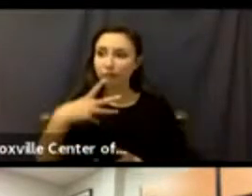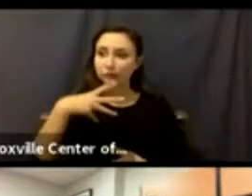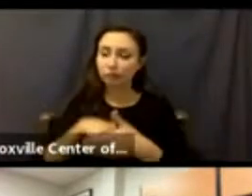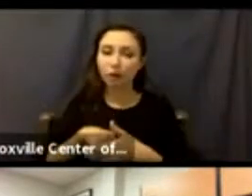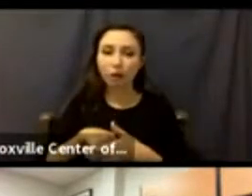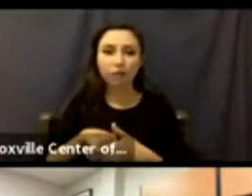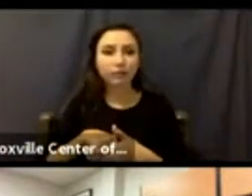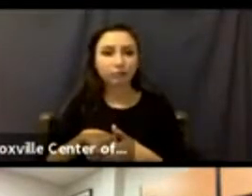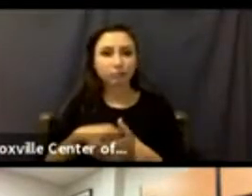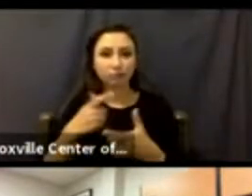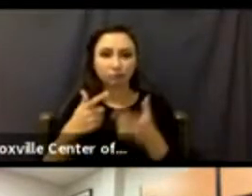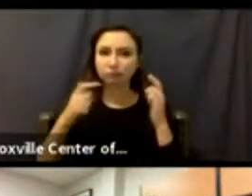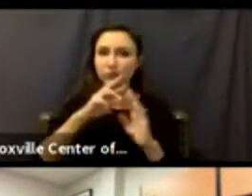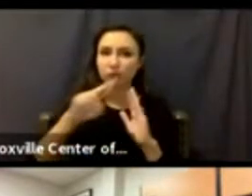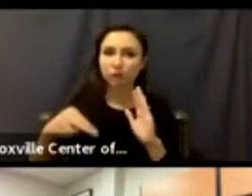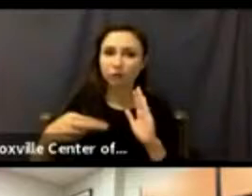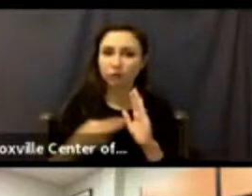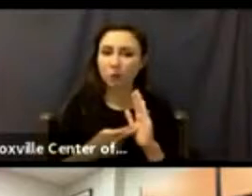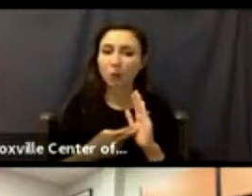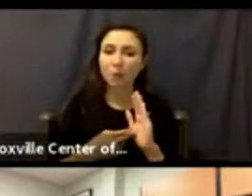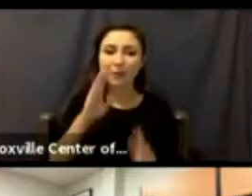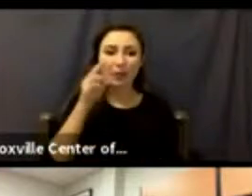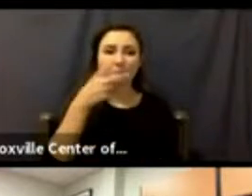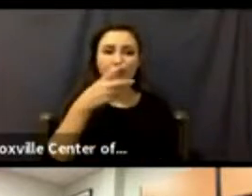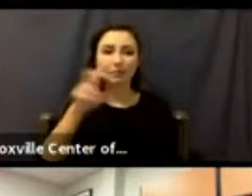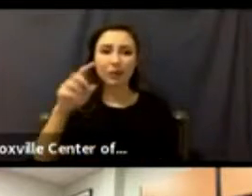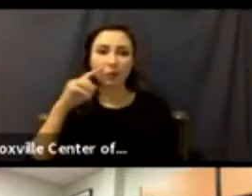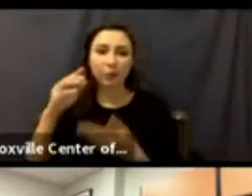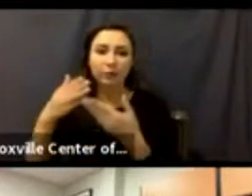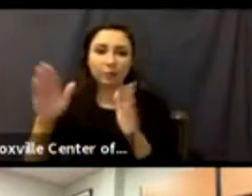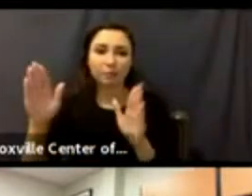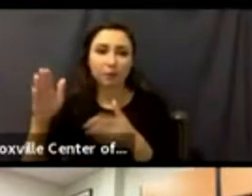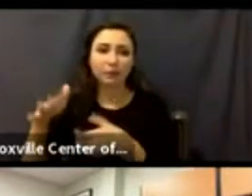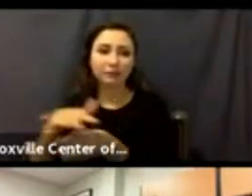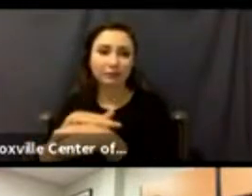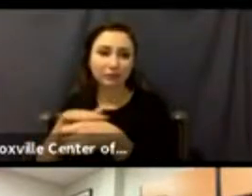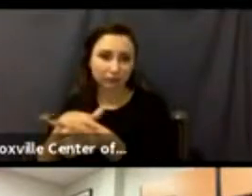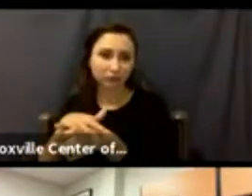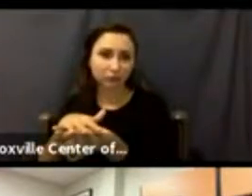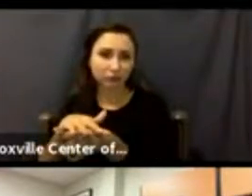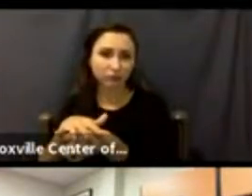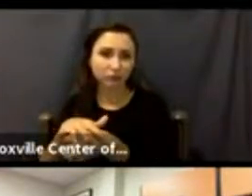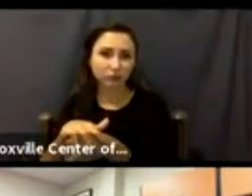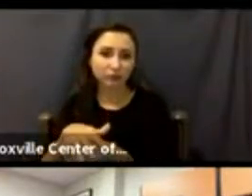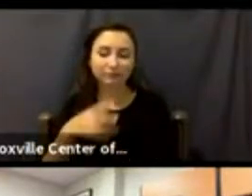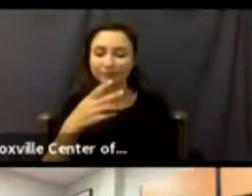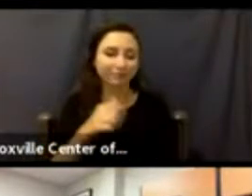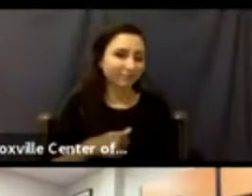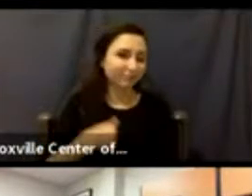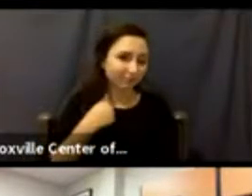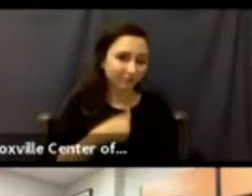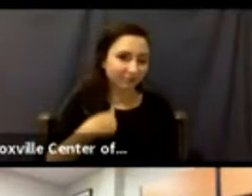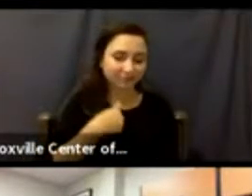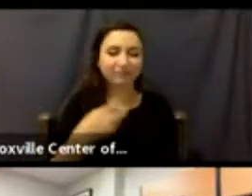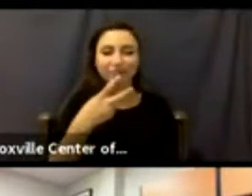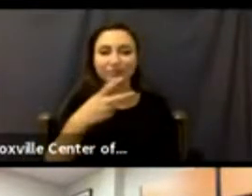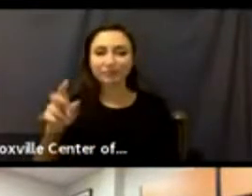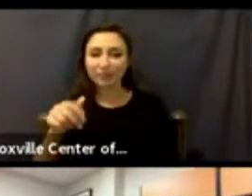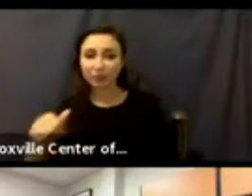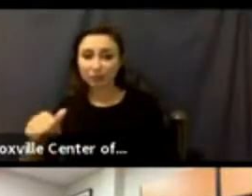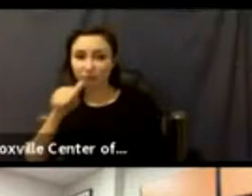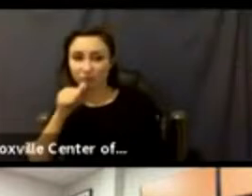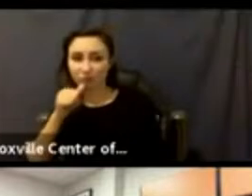about earlier, that will shift eventually to the public sector more than it is in the shift to the private sector more than the